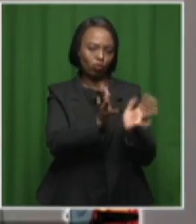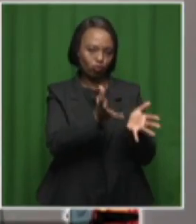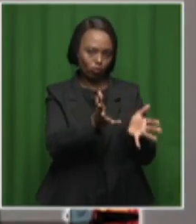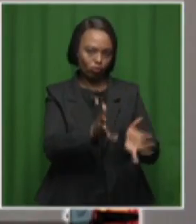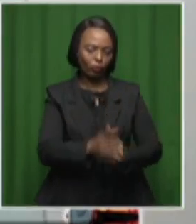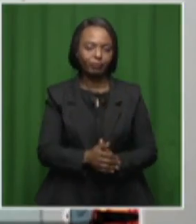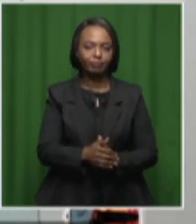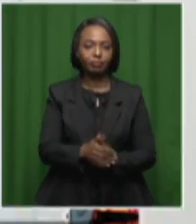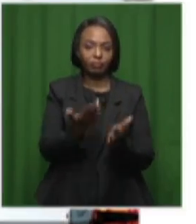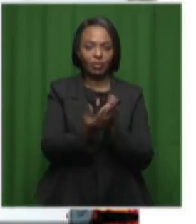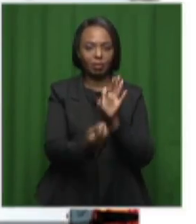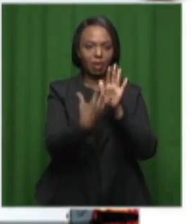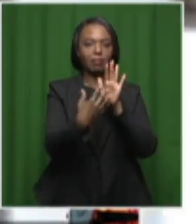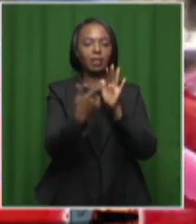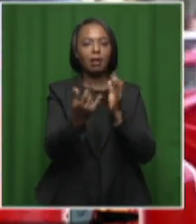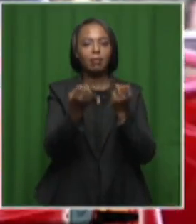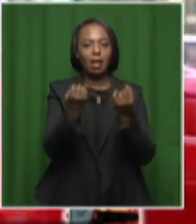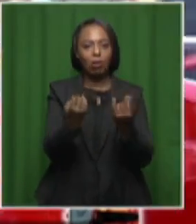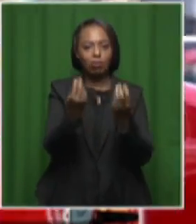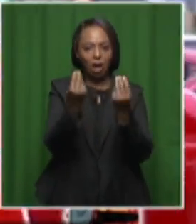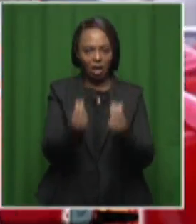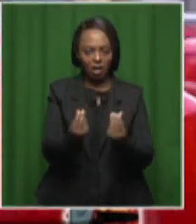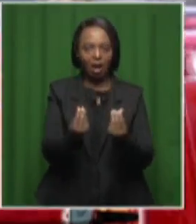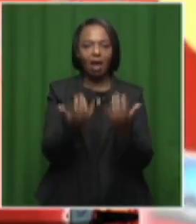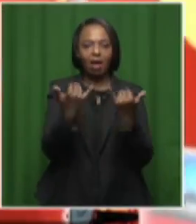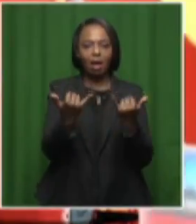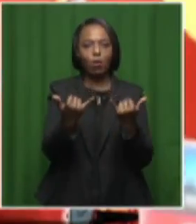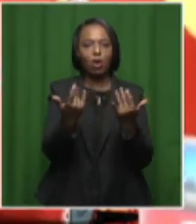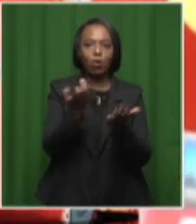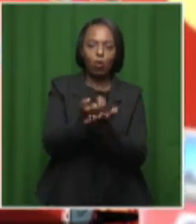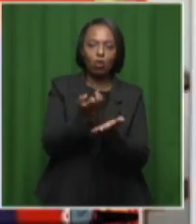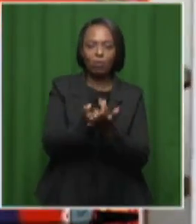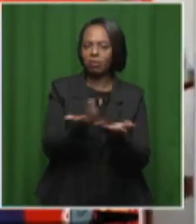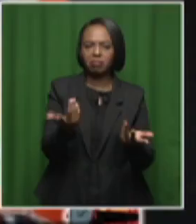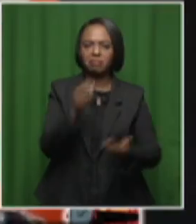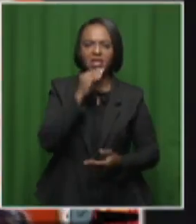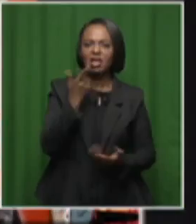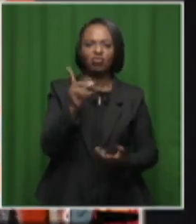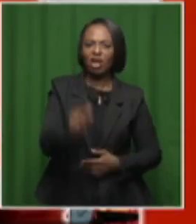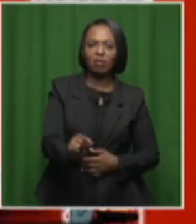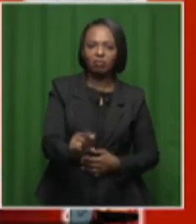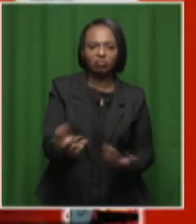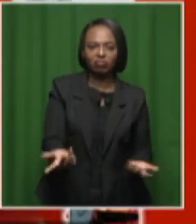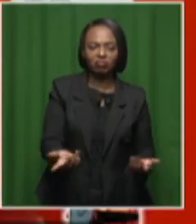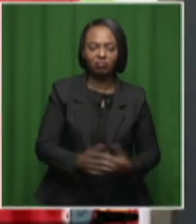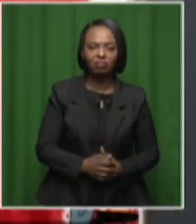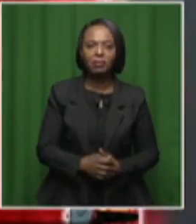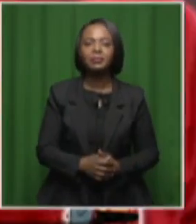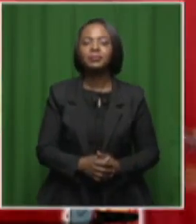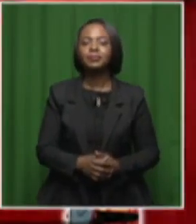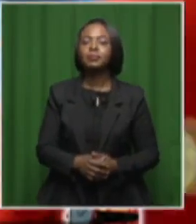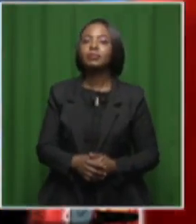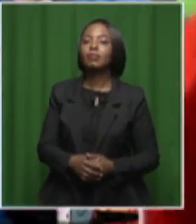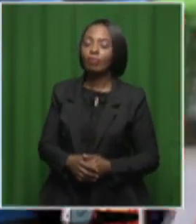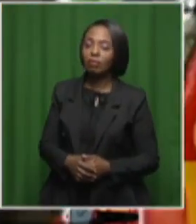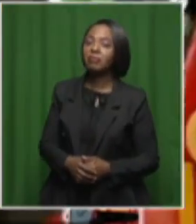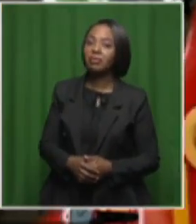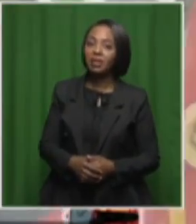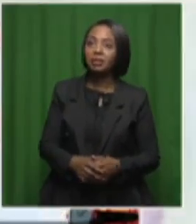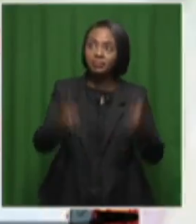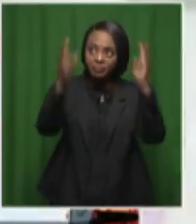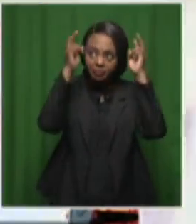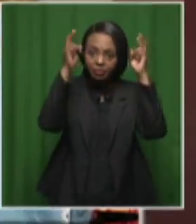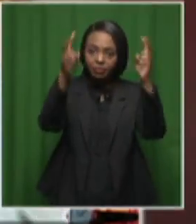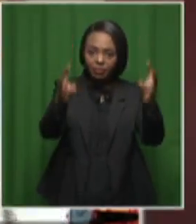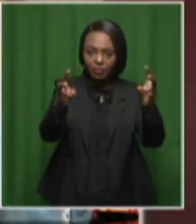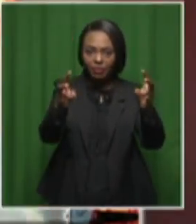at the moment. And with the economy, it's a giveaway price, I'd say. So Gabo, the bus itself does not